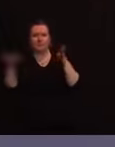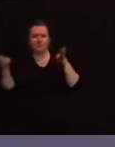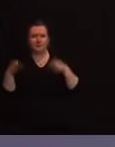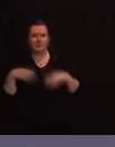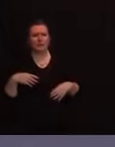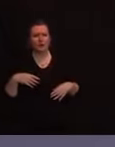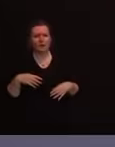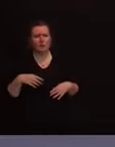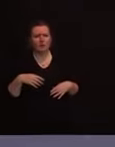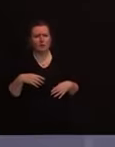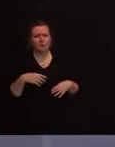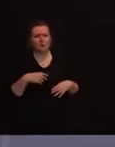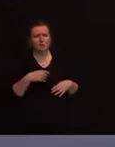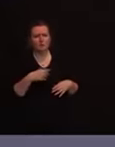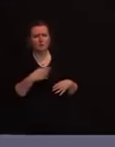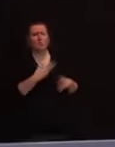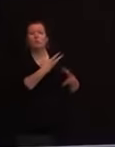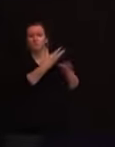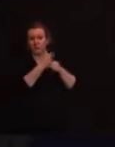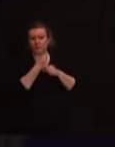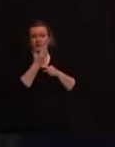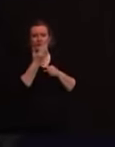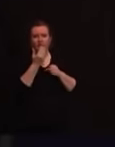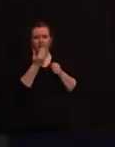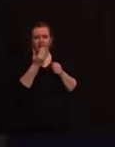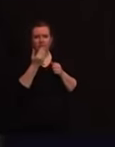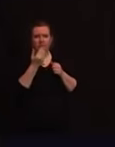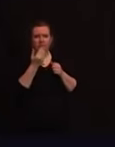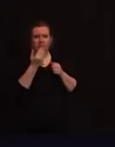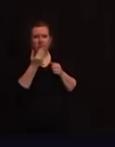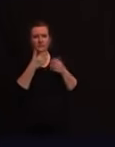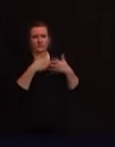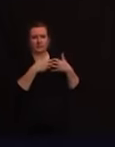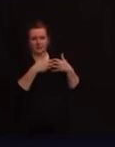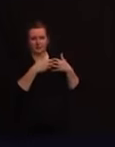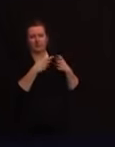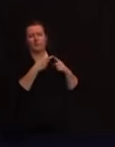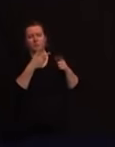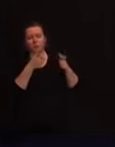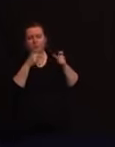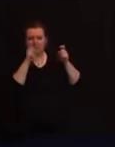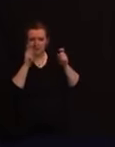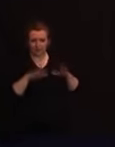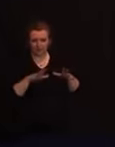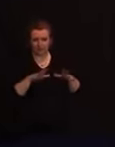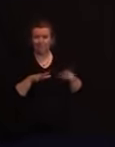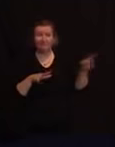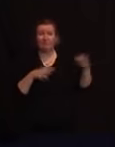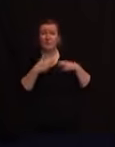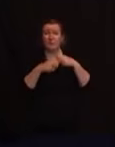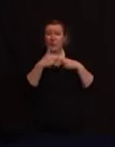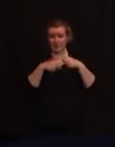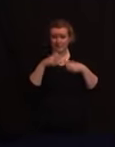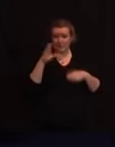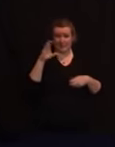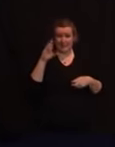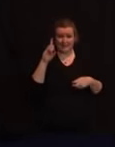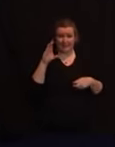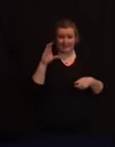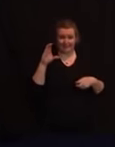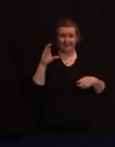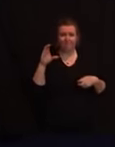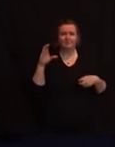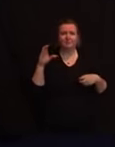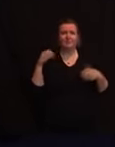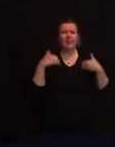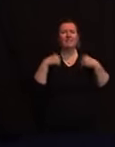of those Abbott machines, David. The issue right now is the CDC has what's called the International Reagent Reserve, and they're